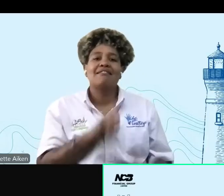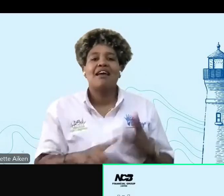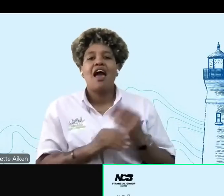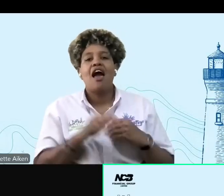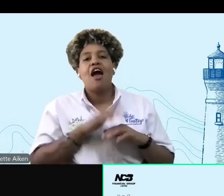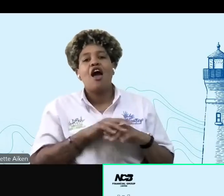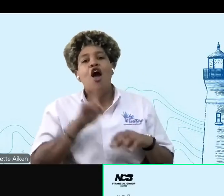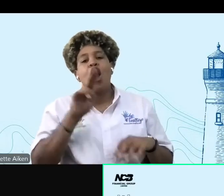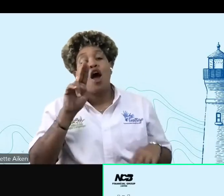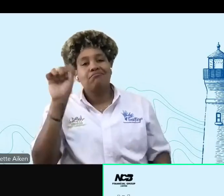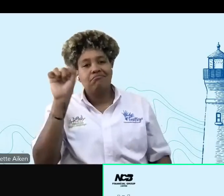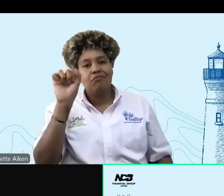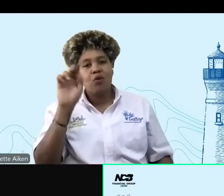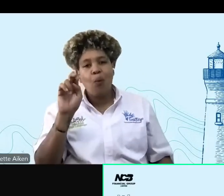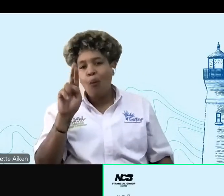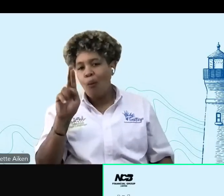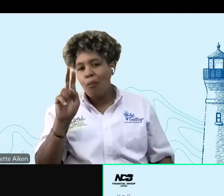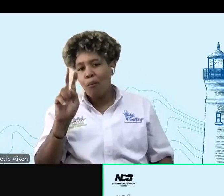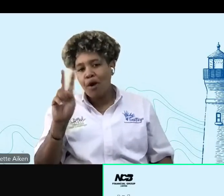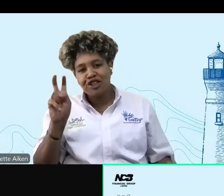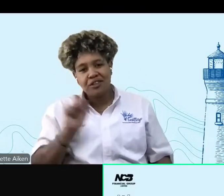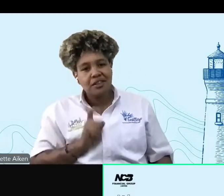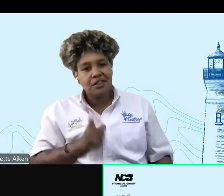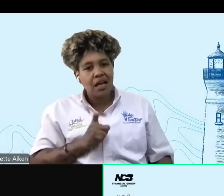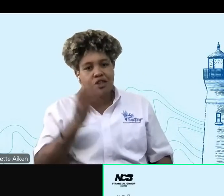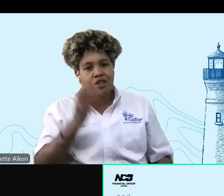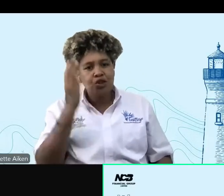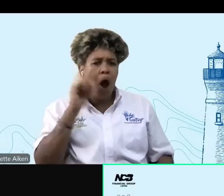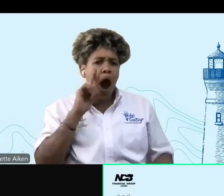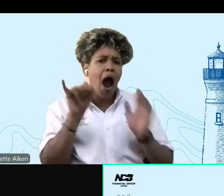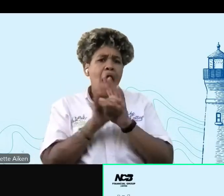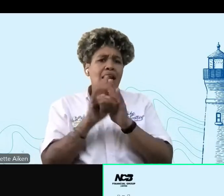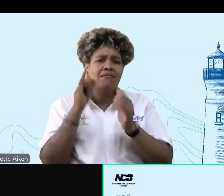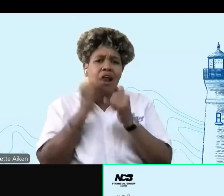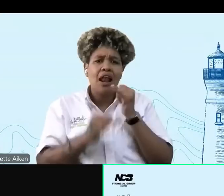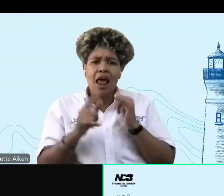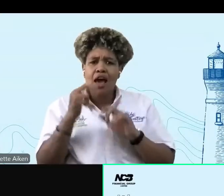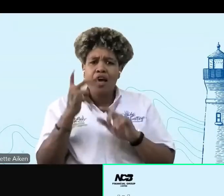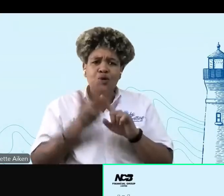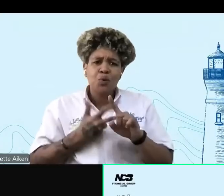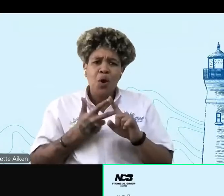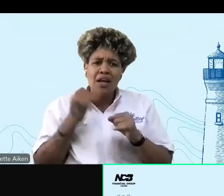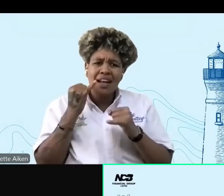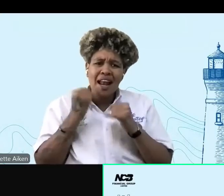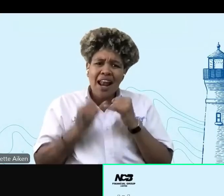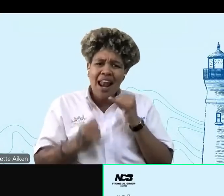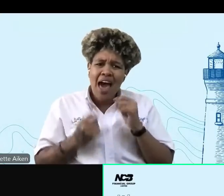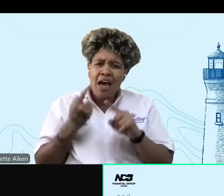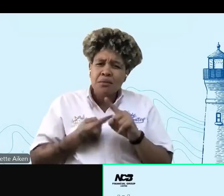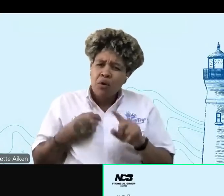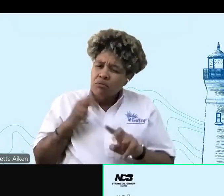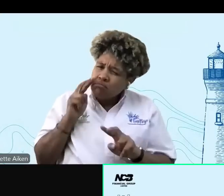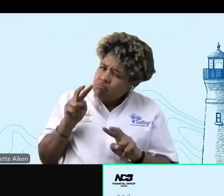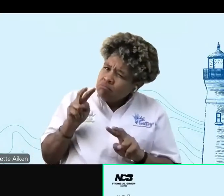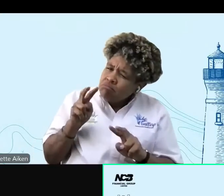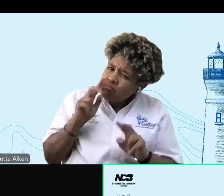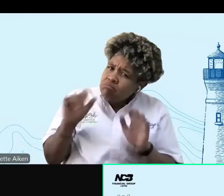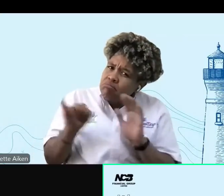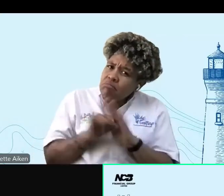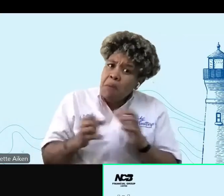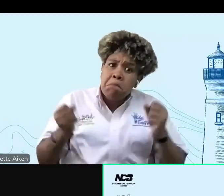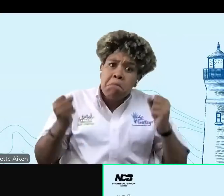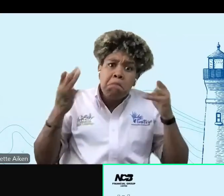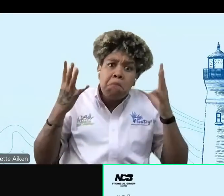issue, so as you identified last quarter, end of last month, we identified there was a significant number